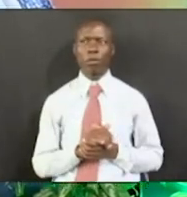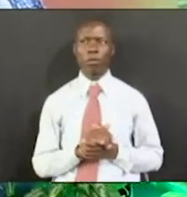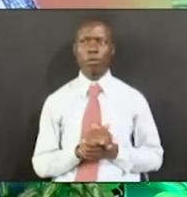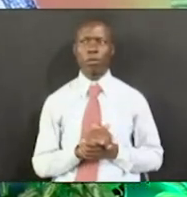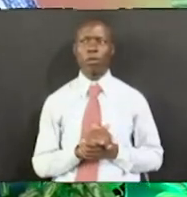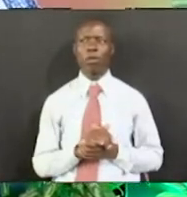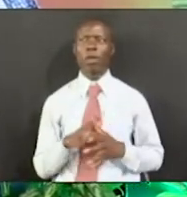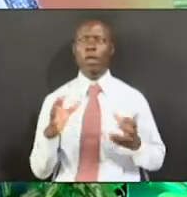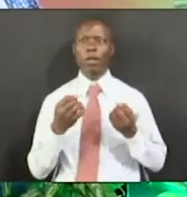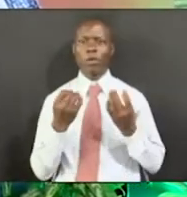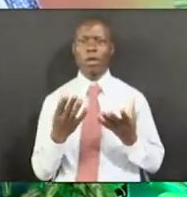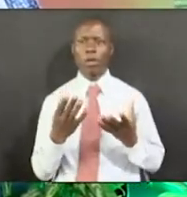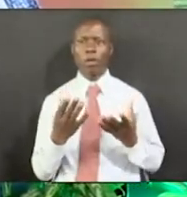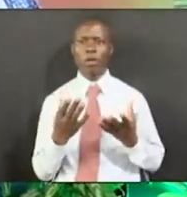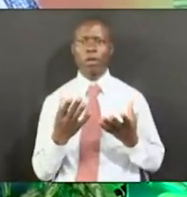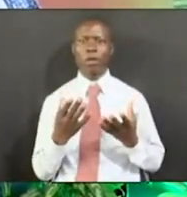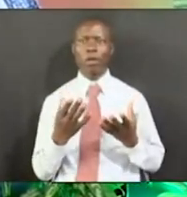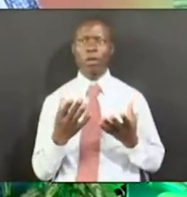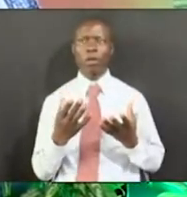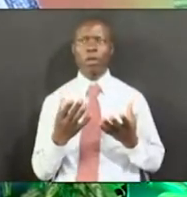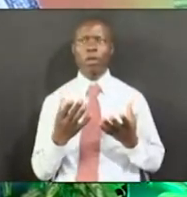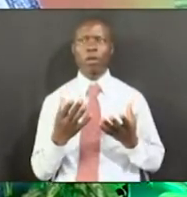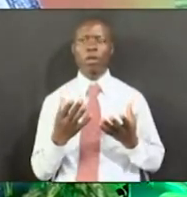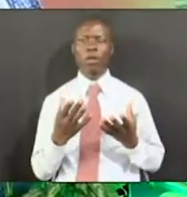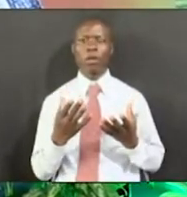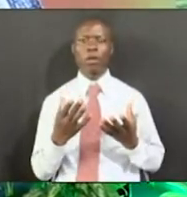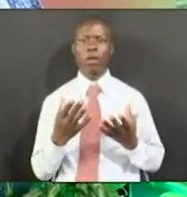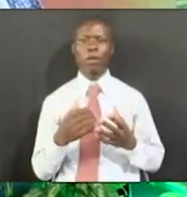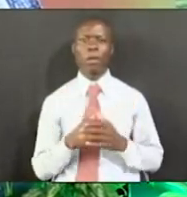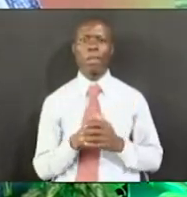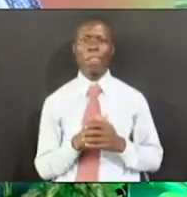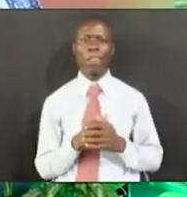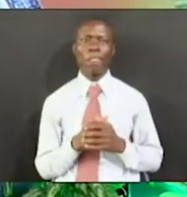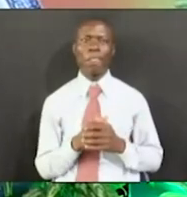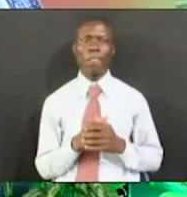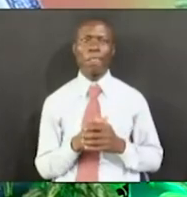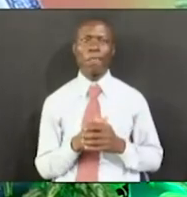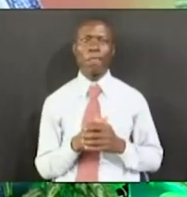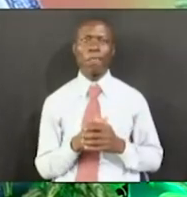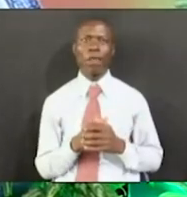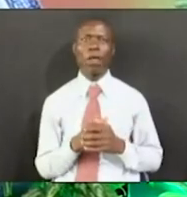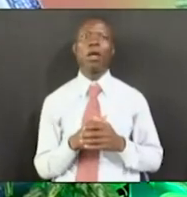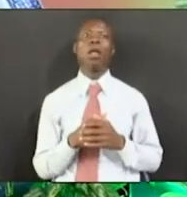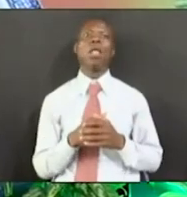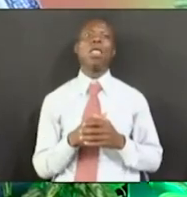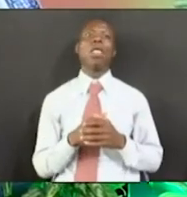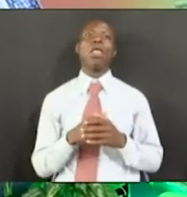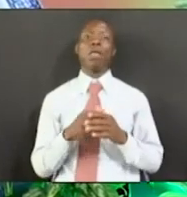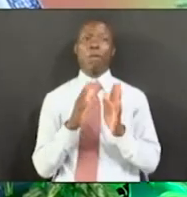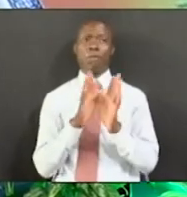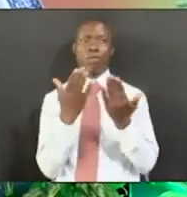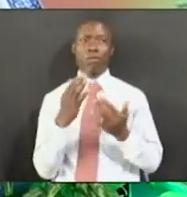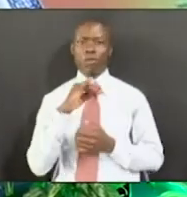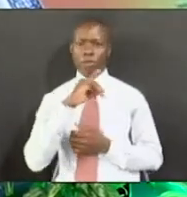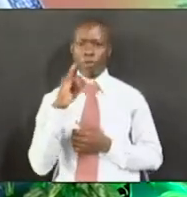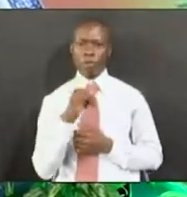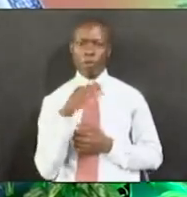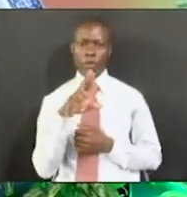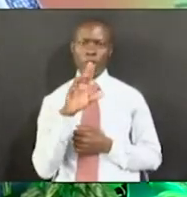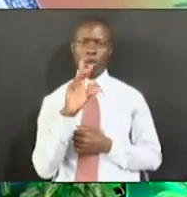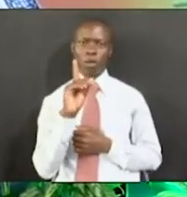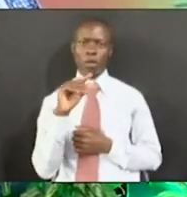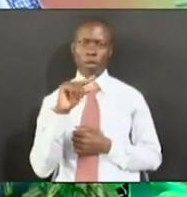Hallelujah. I'm enjoying myself here. The book of Judges